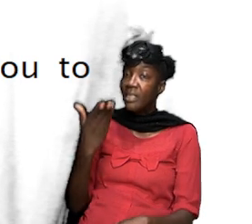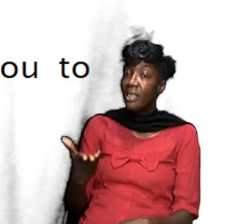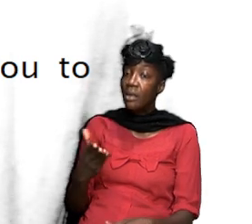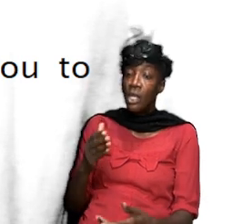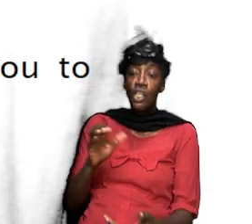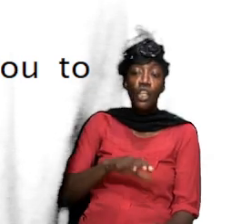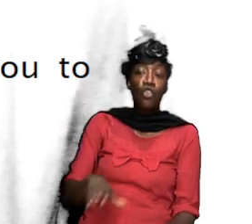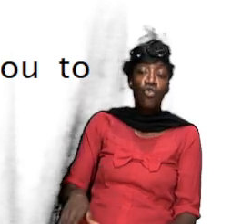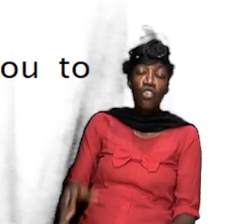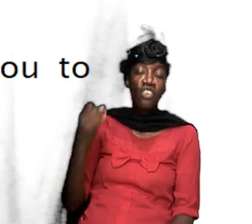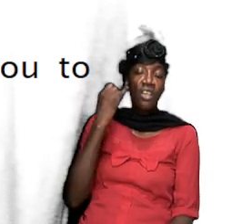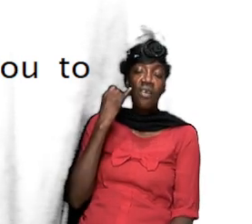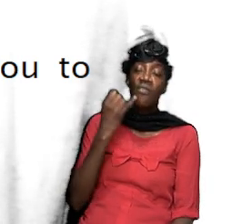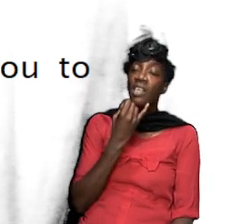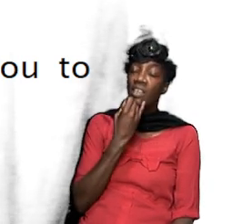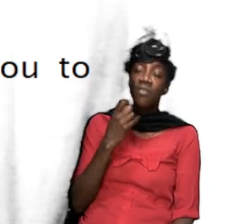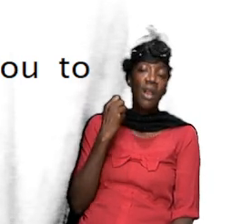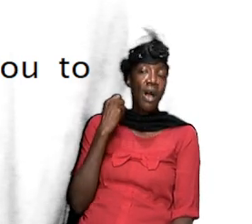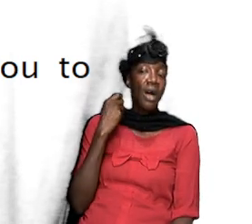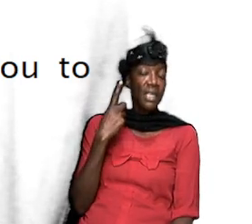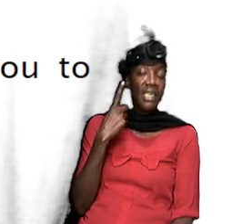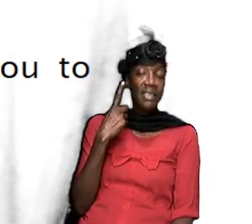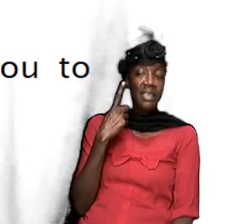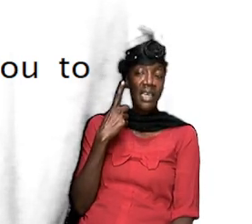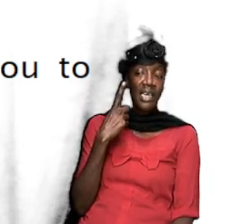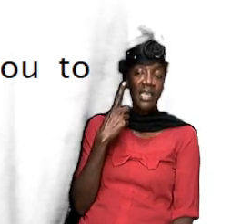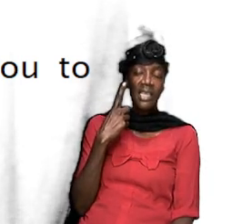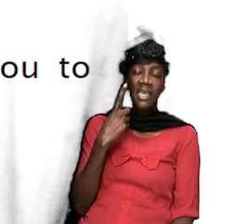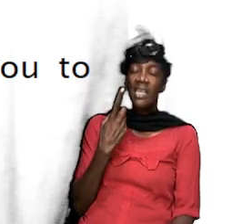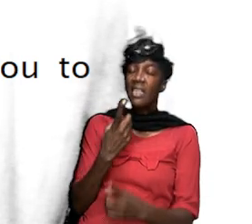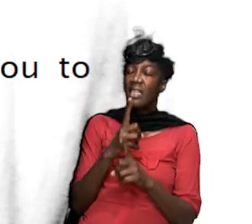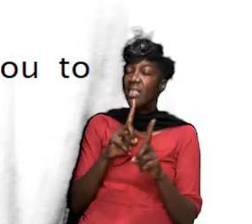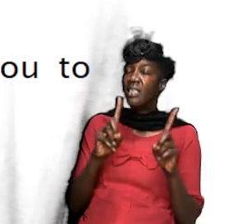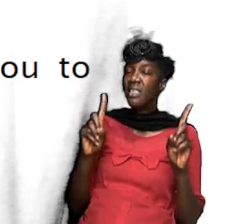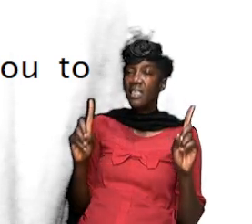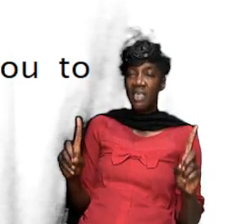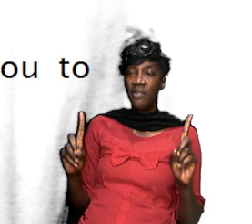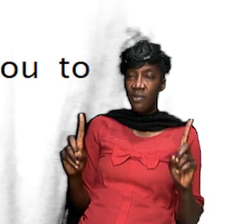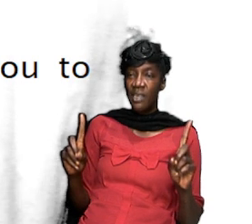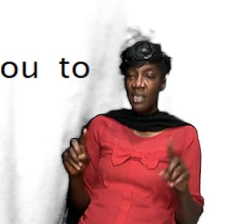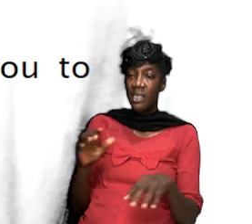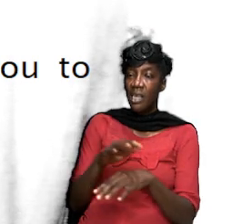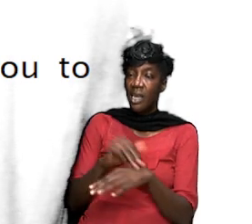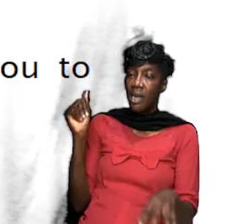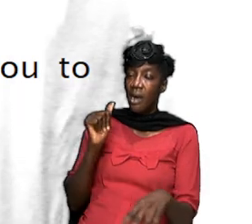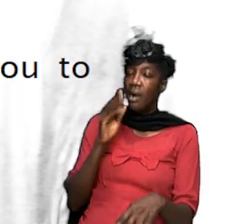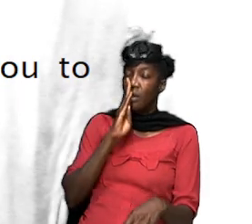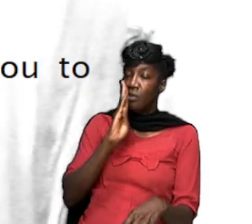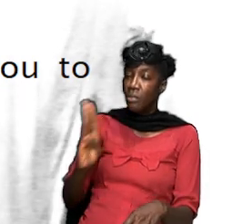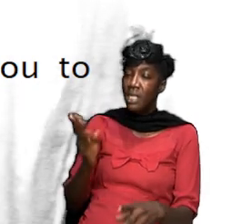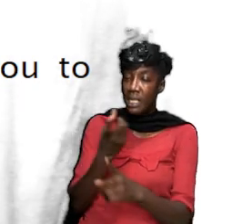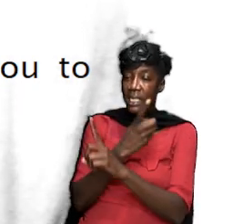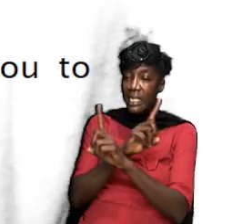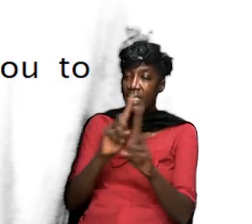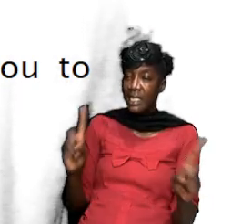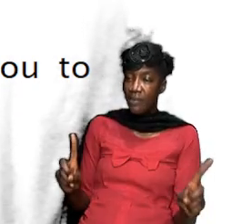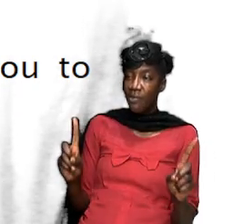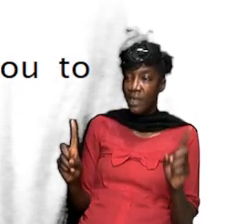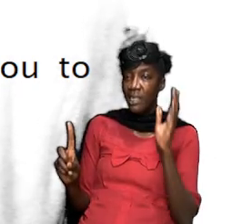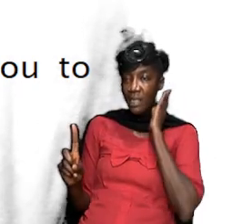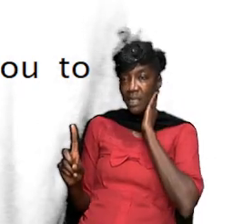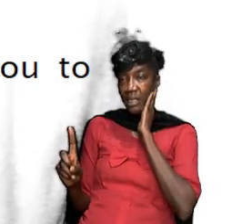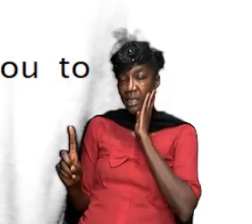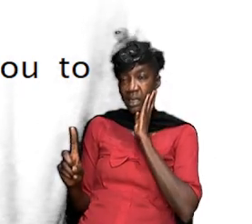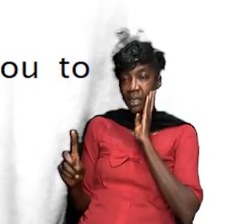understand that they were different. They were called to be different. They were called